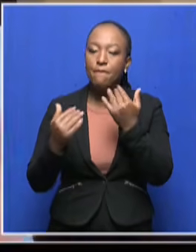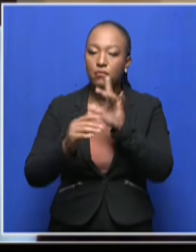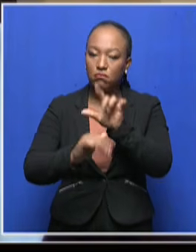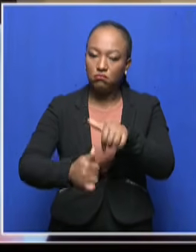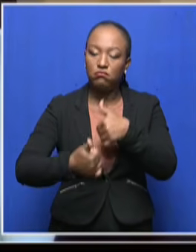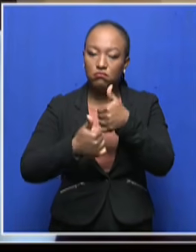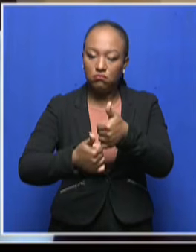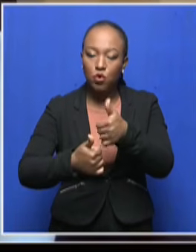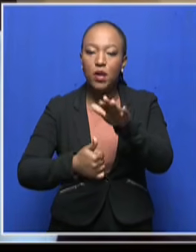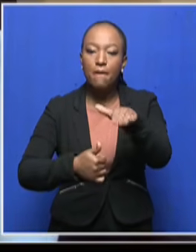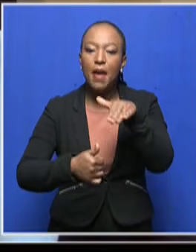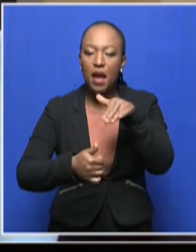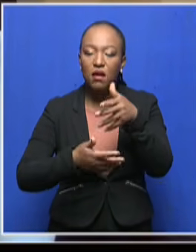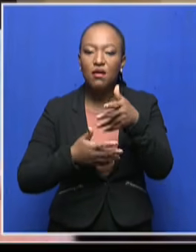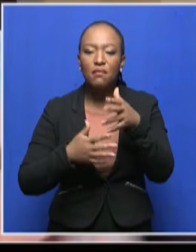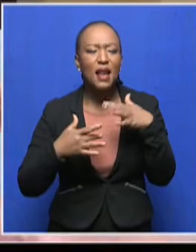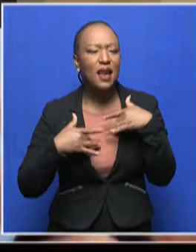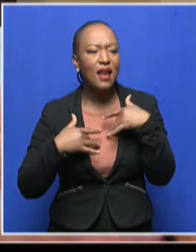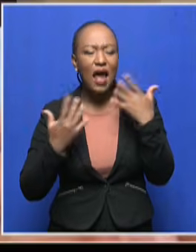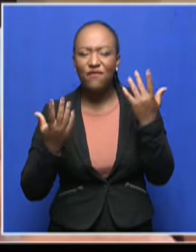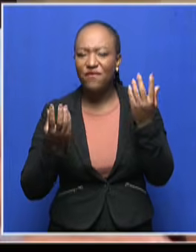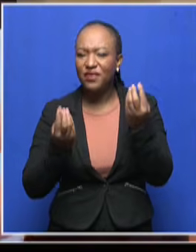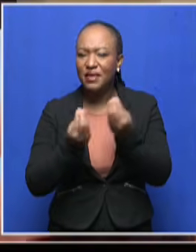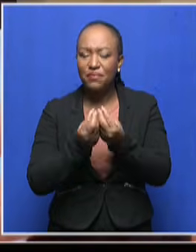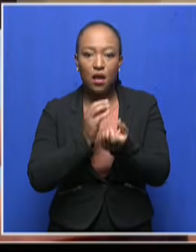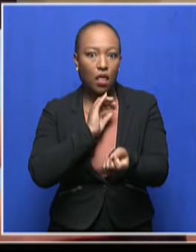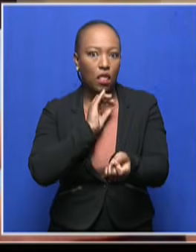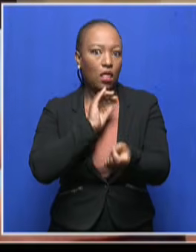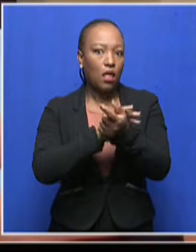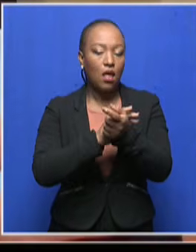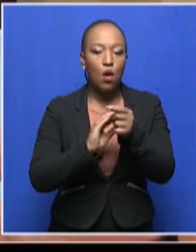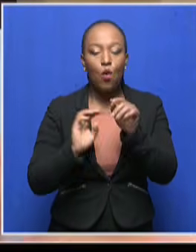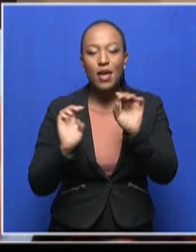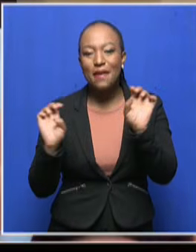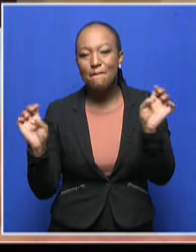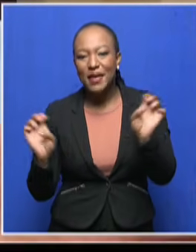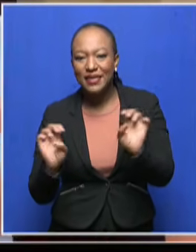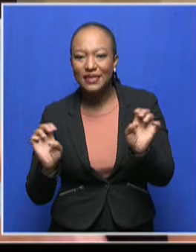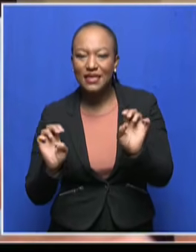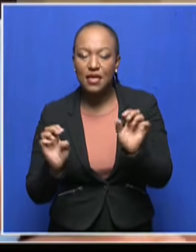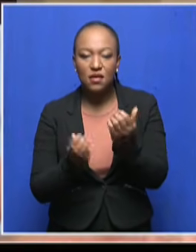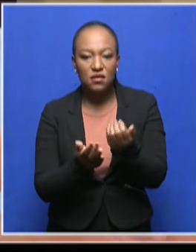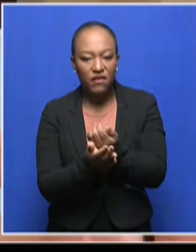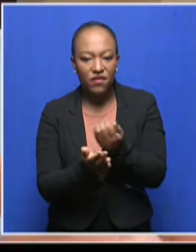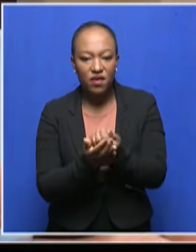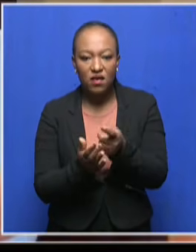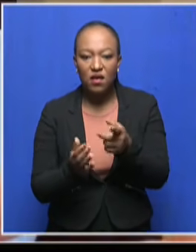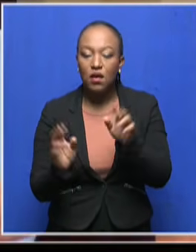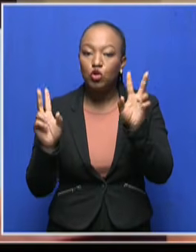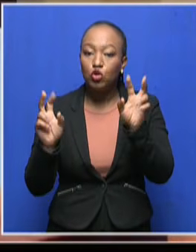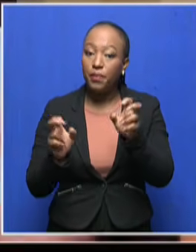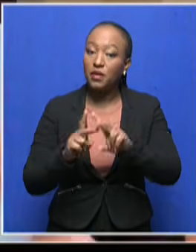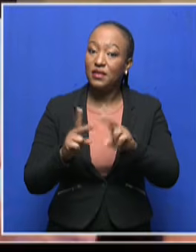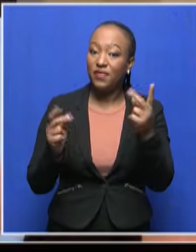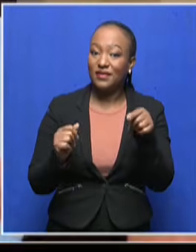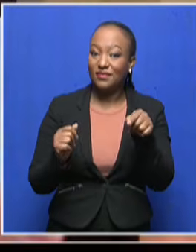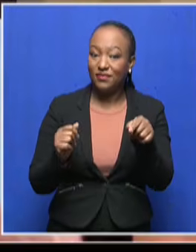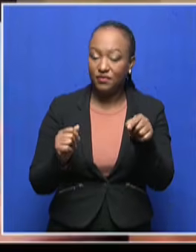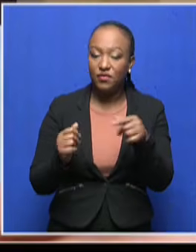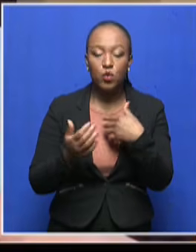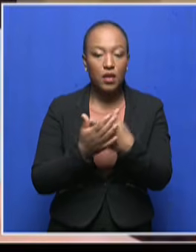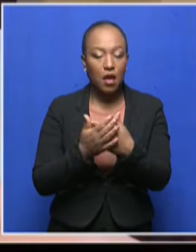that, even if you've had a life event that you didn't plan for, obviously a person wants to have emergency savings for life events. That's an entirely different topic. I think you and I can chat an